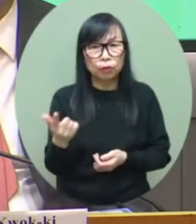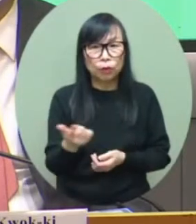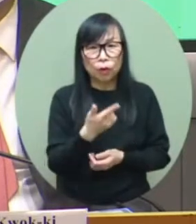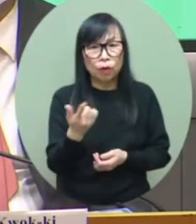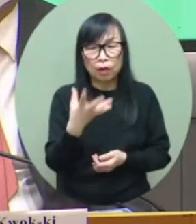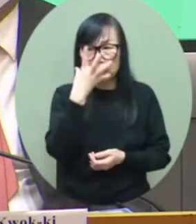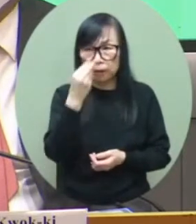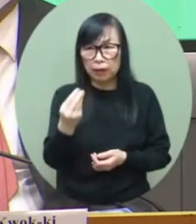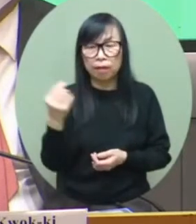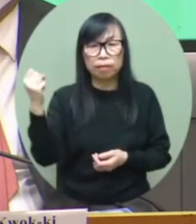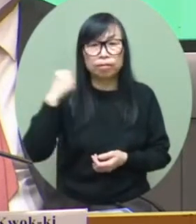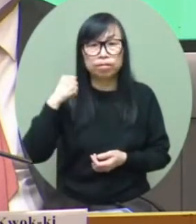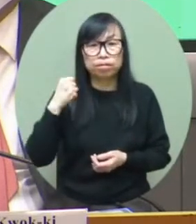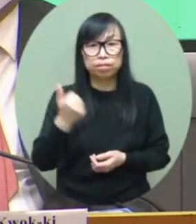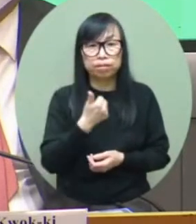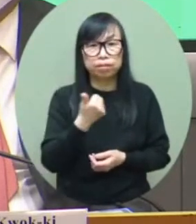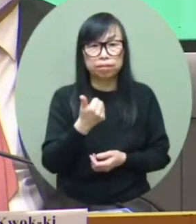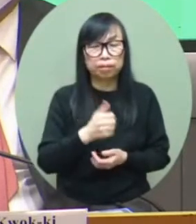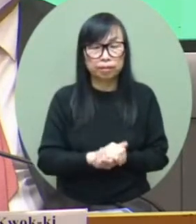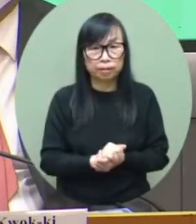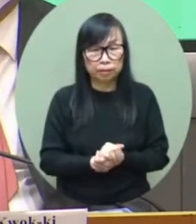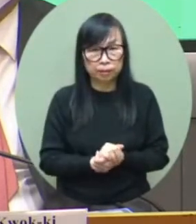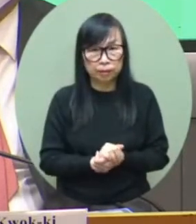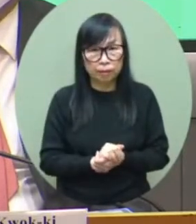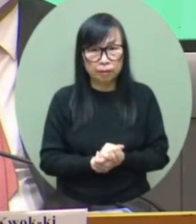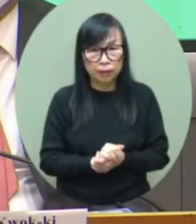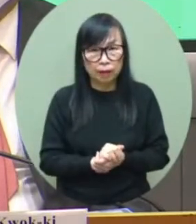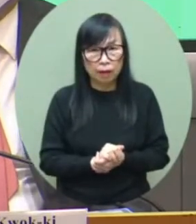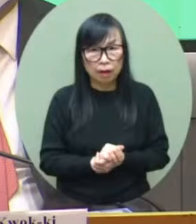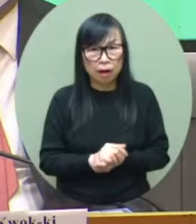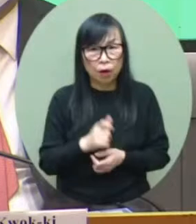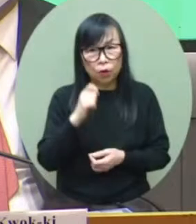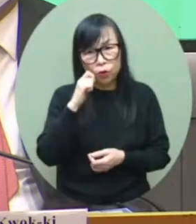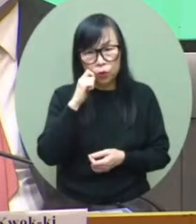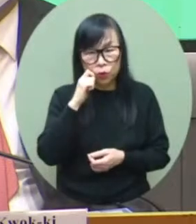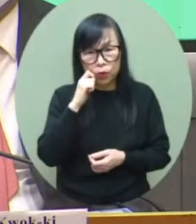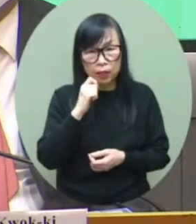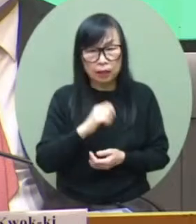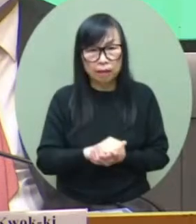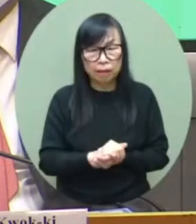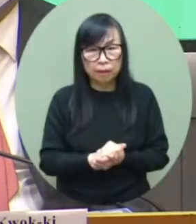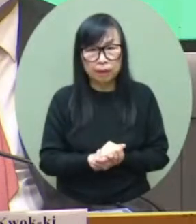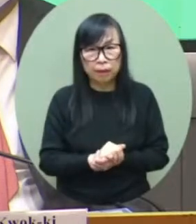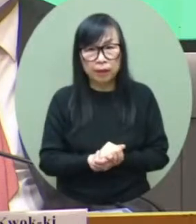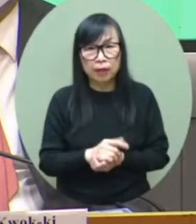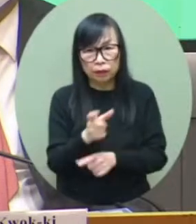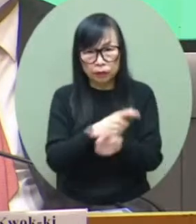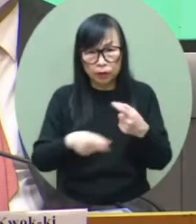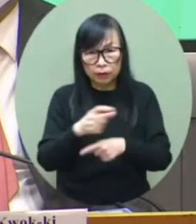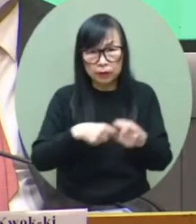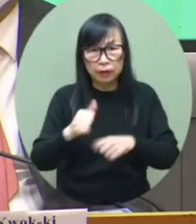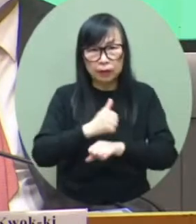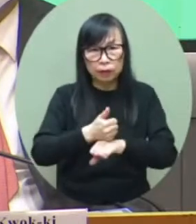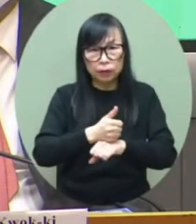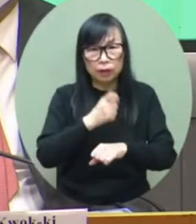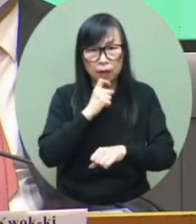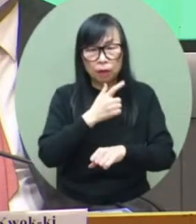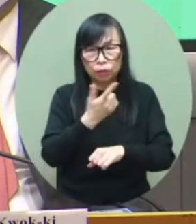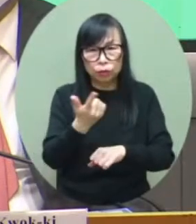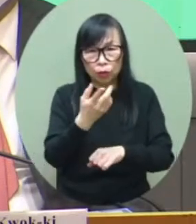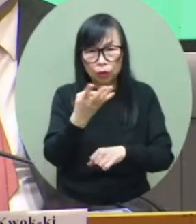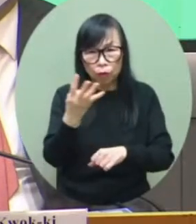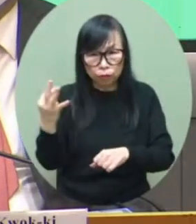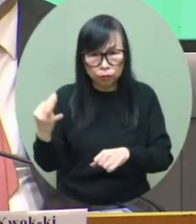have a number of attractions. We are a very robust city, and there are lots of commercial and